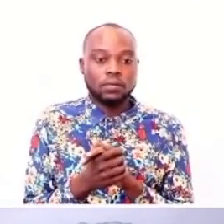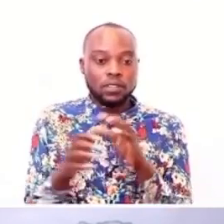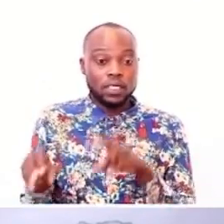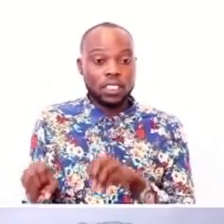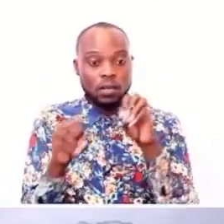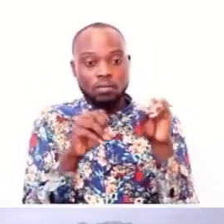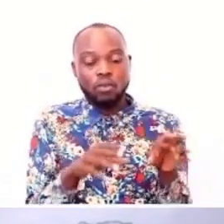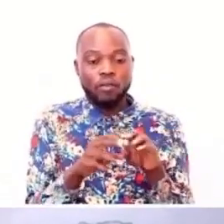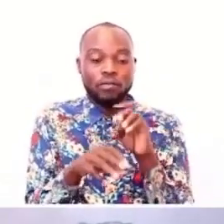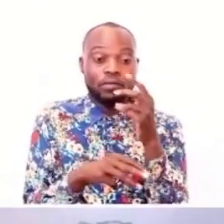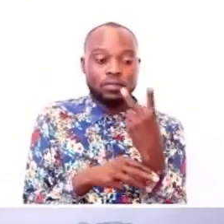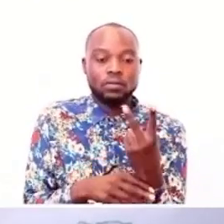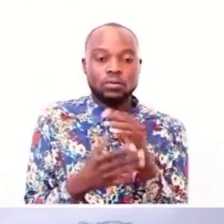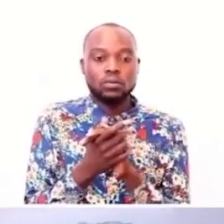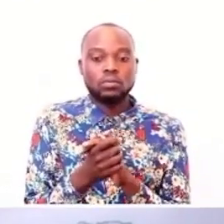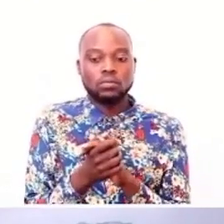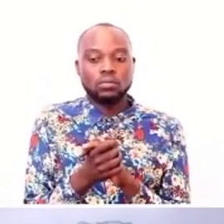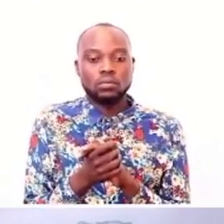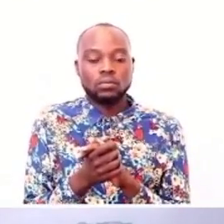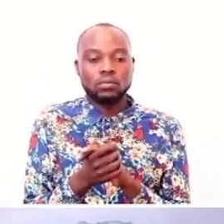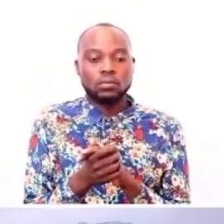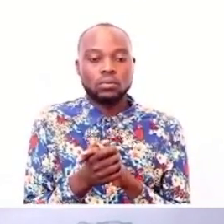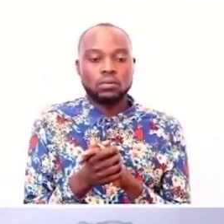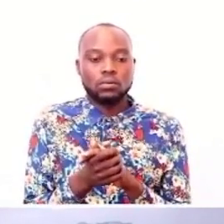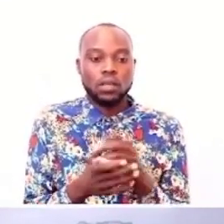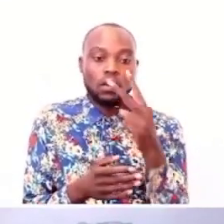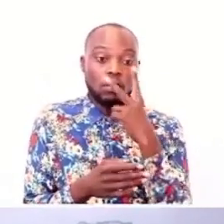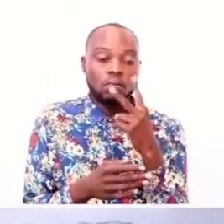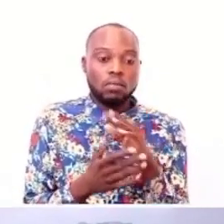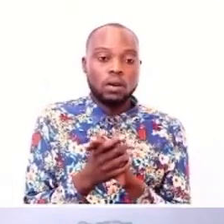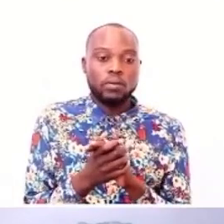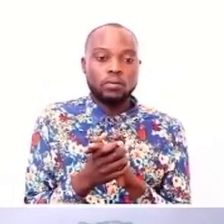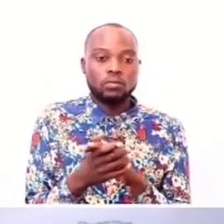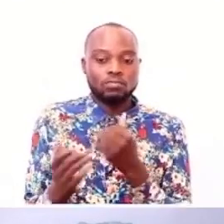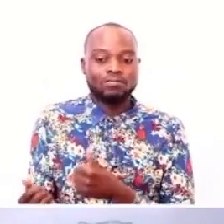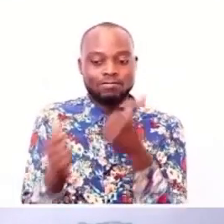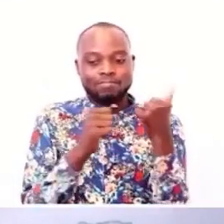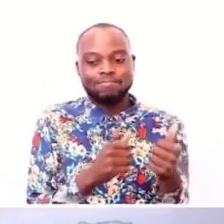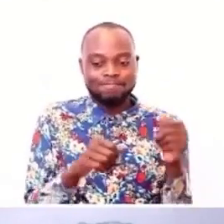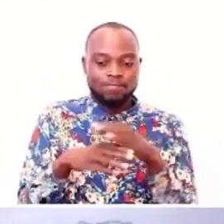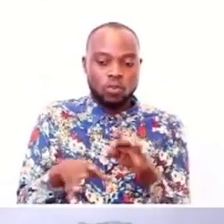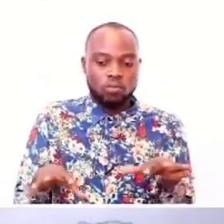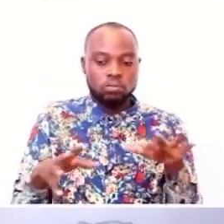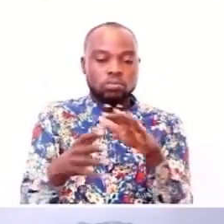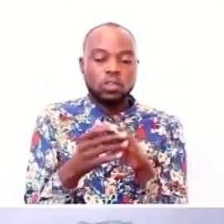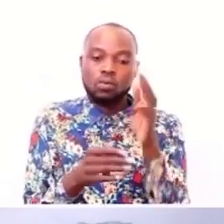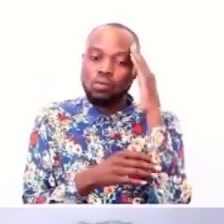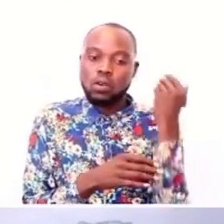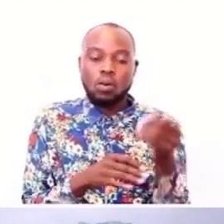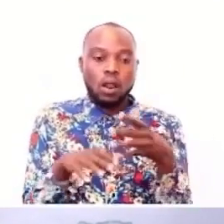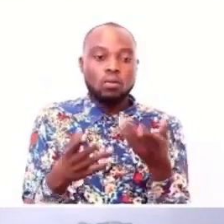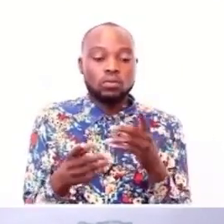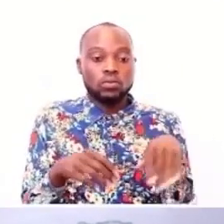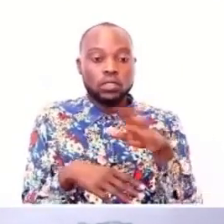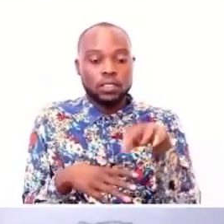removing CO2. So other than decarbonizing, they're looking at restoring oceans. And we're forgetting that this Earth